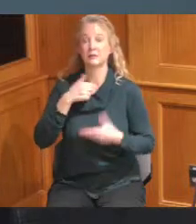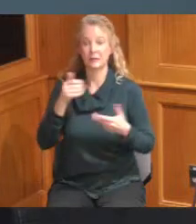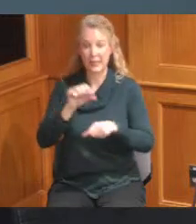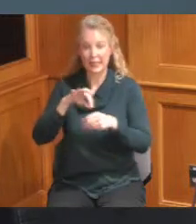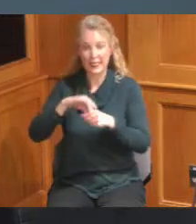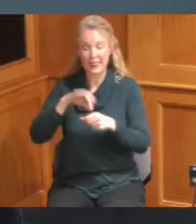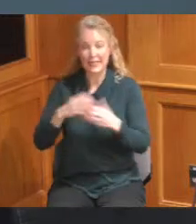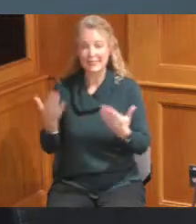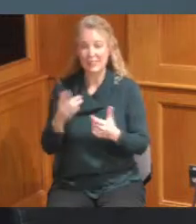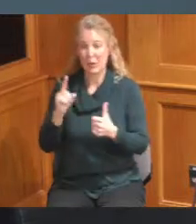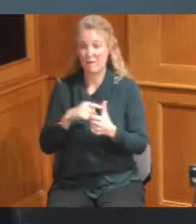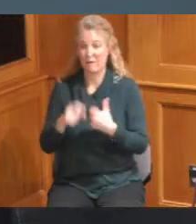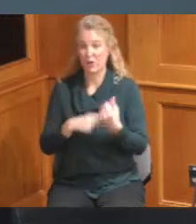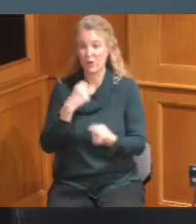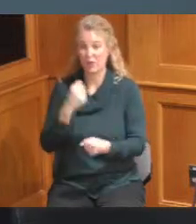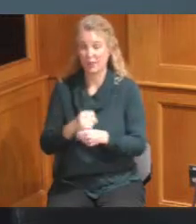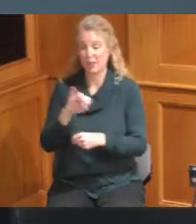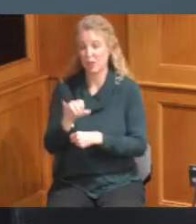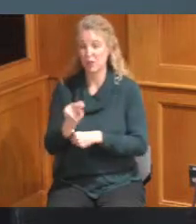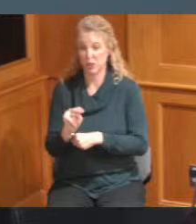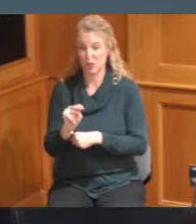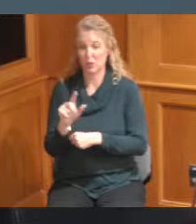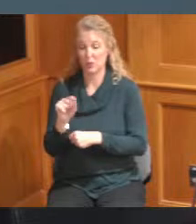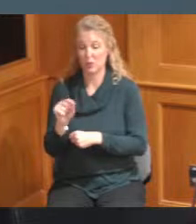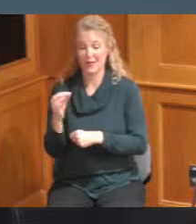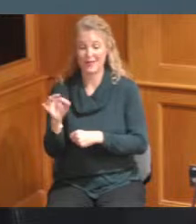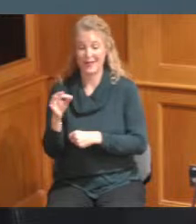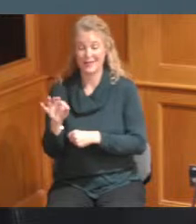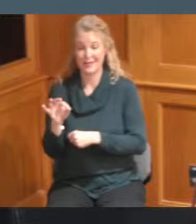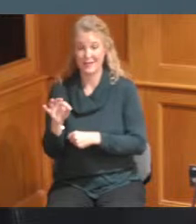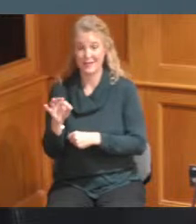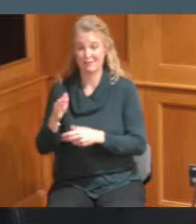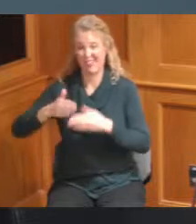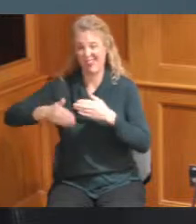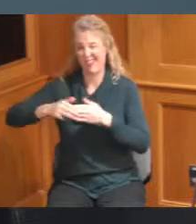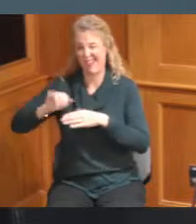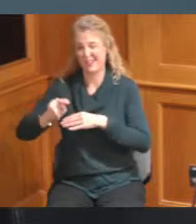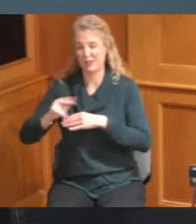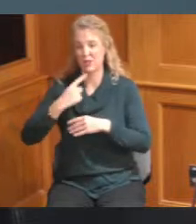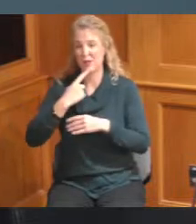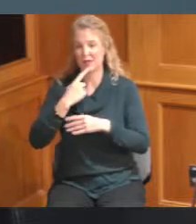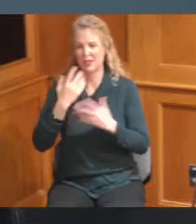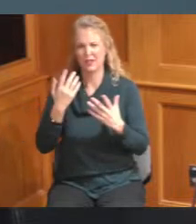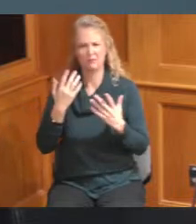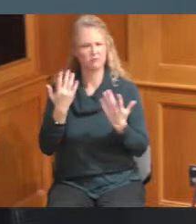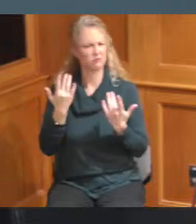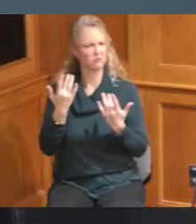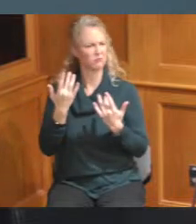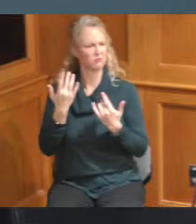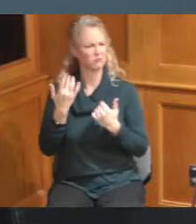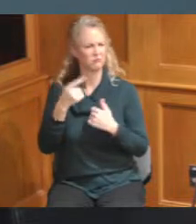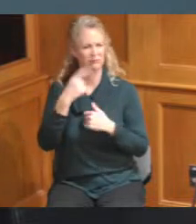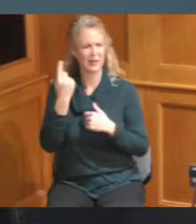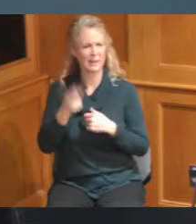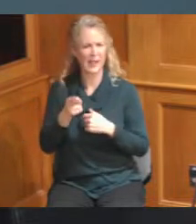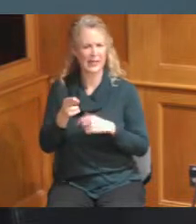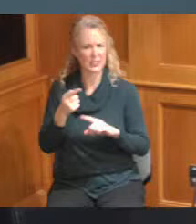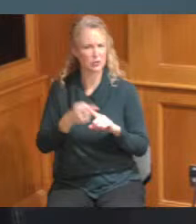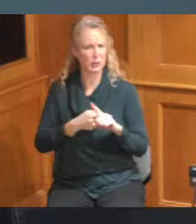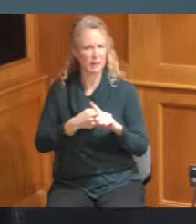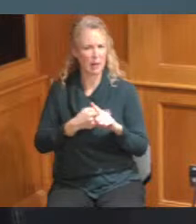my first year I came in January. And then it was the end of January, I said, what about Black History Month? We don't do